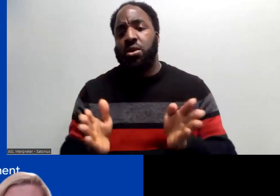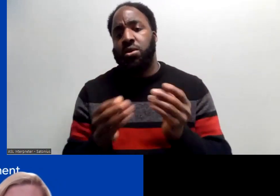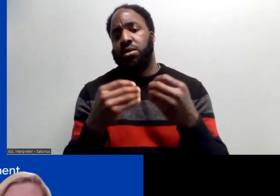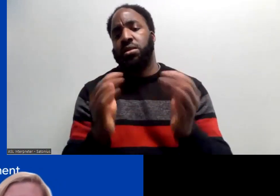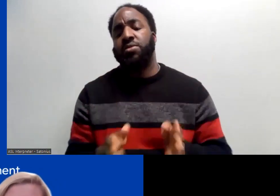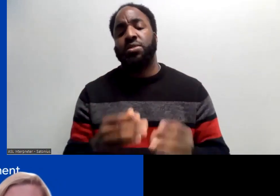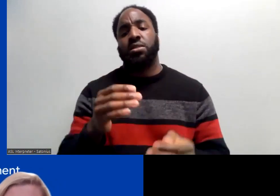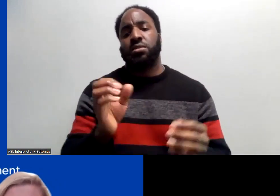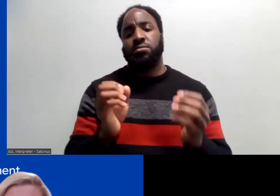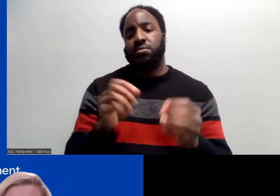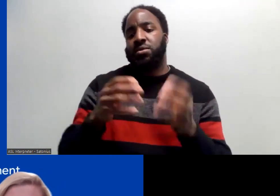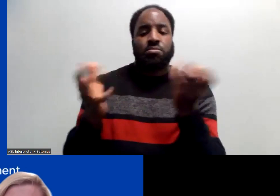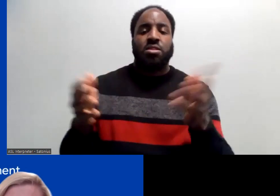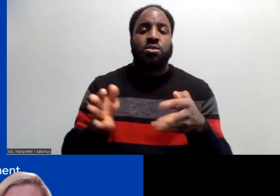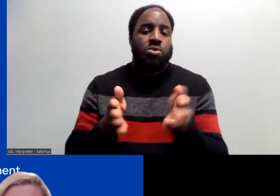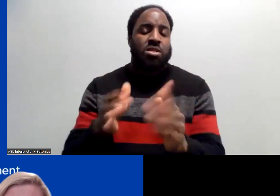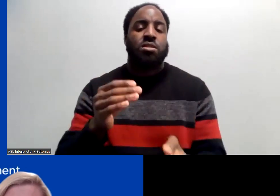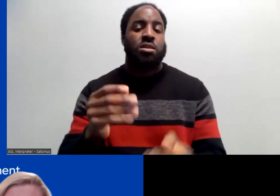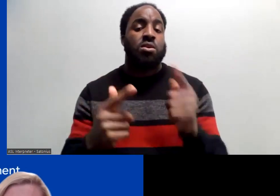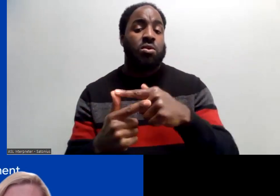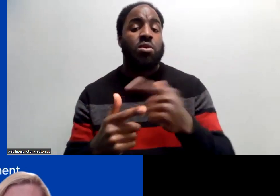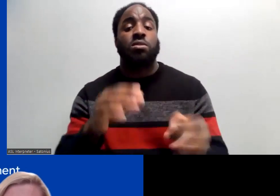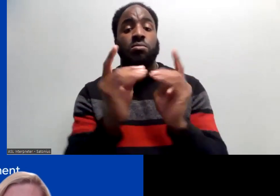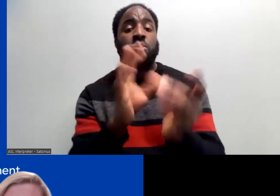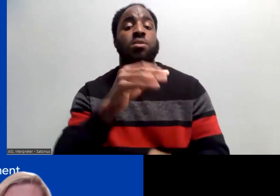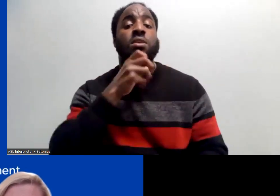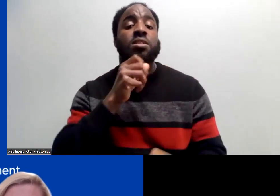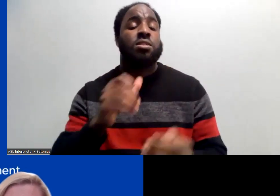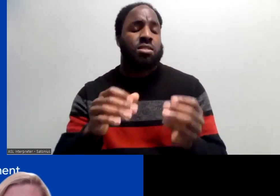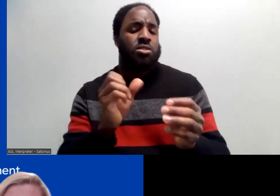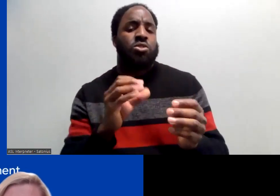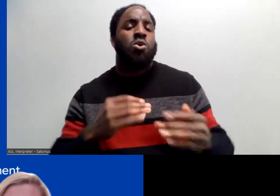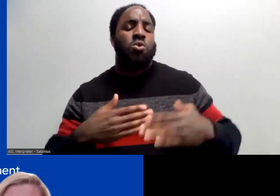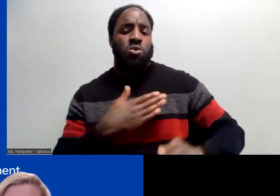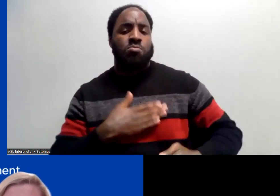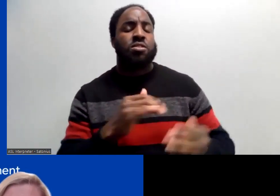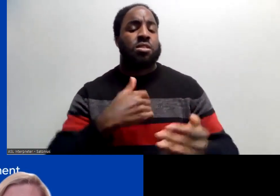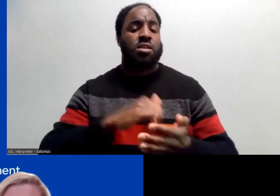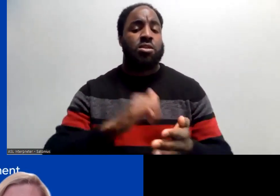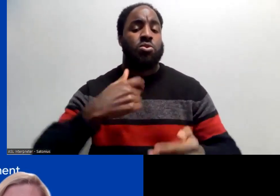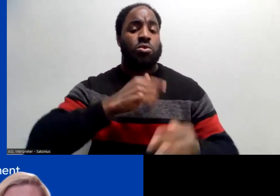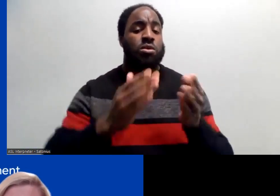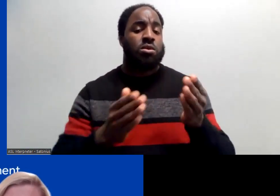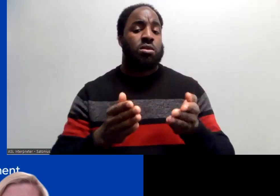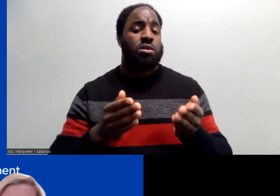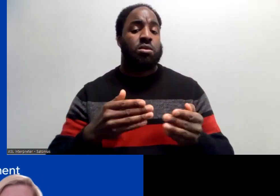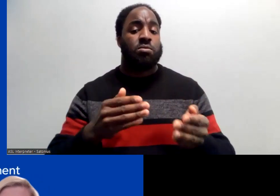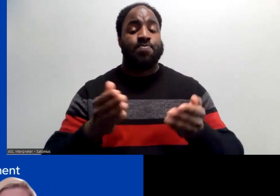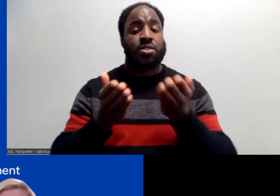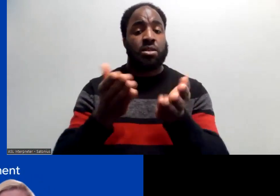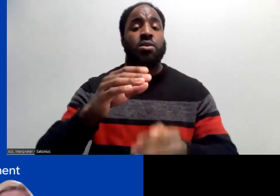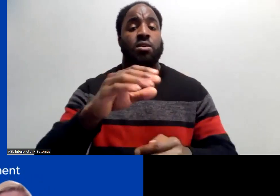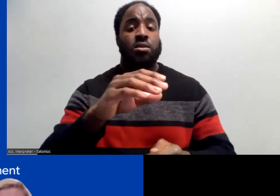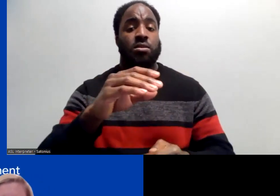approach. First, the Department of Aging is so pleased that we now are working and administering the